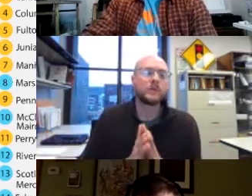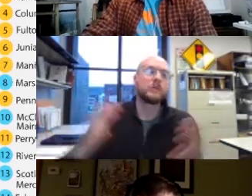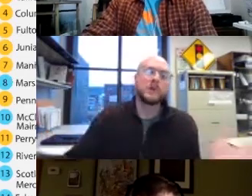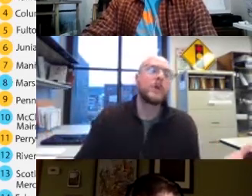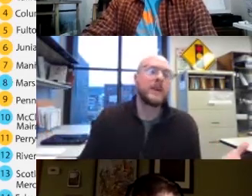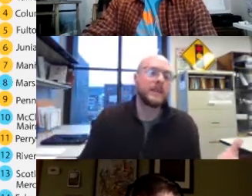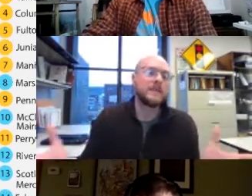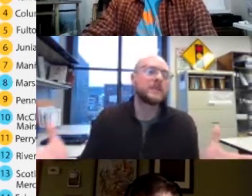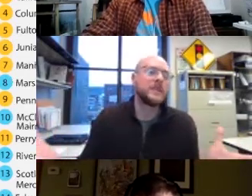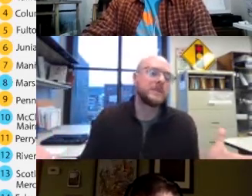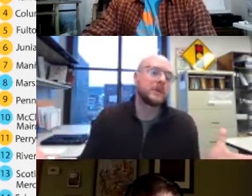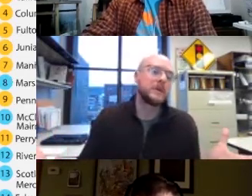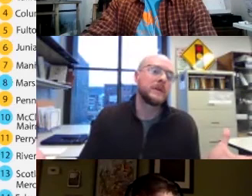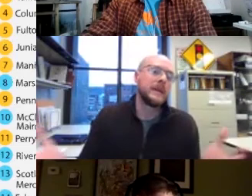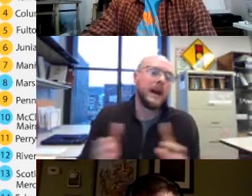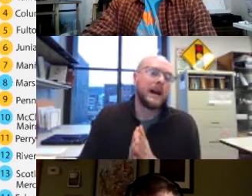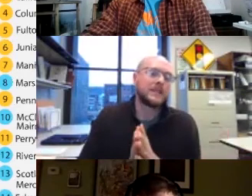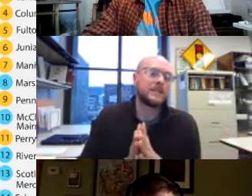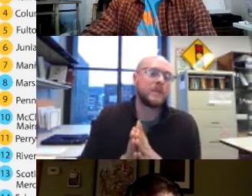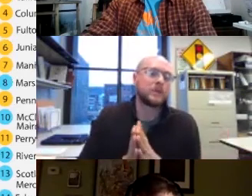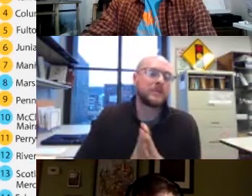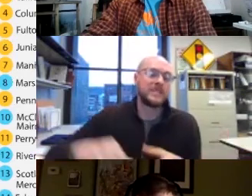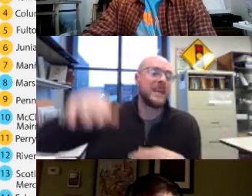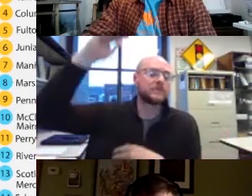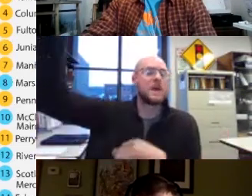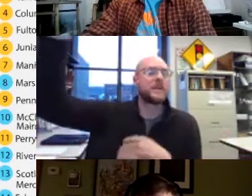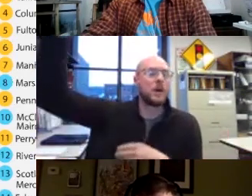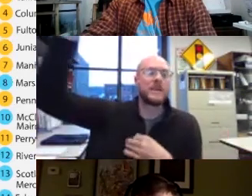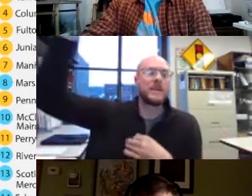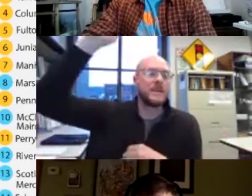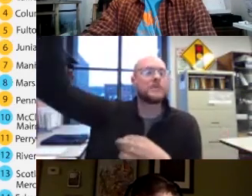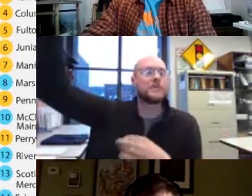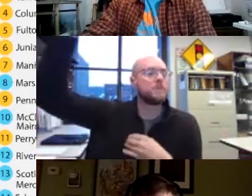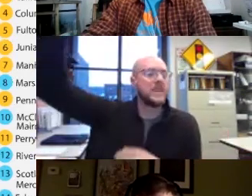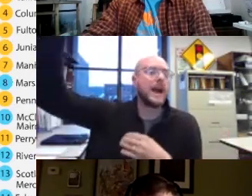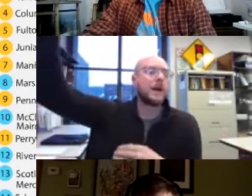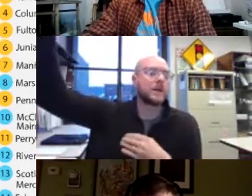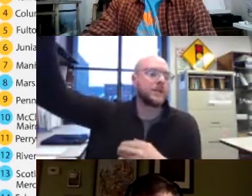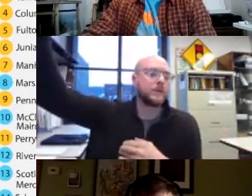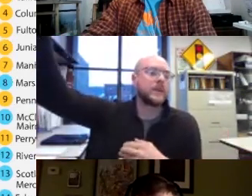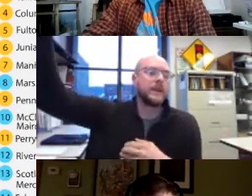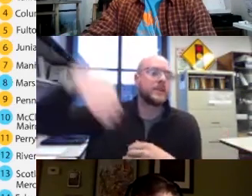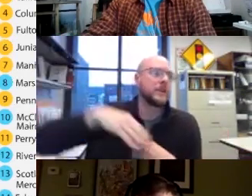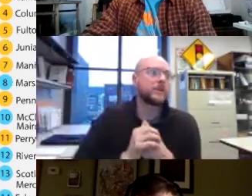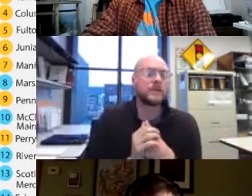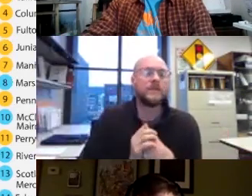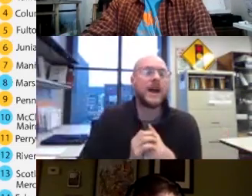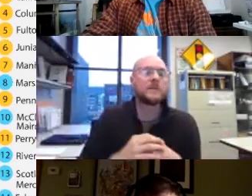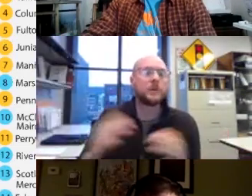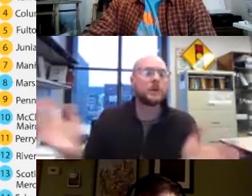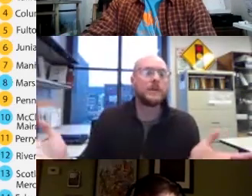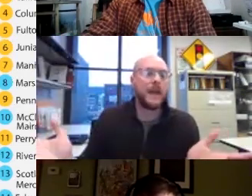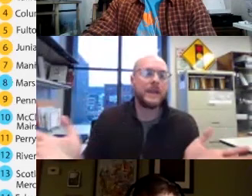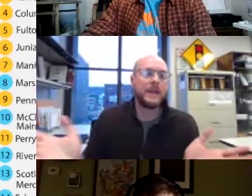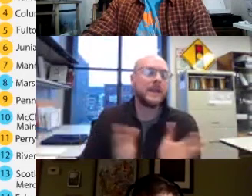that really, quite frankly, is imperceptible to most drivers. And that, remember, that's only in the absolute peak hour too. And so for the